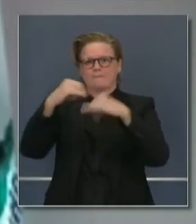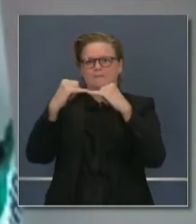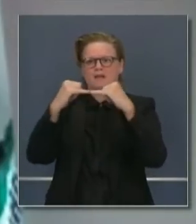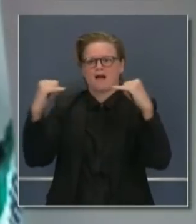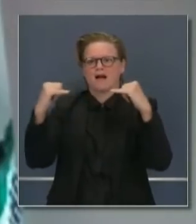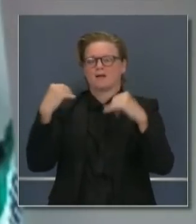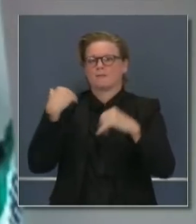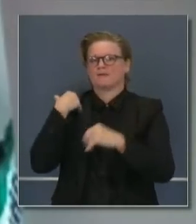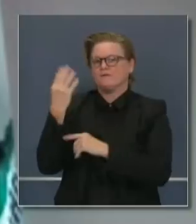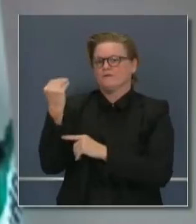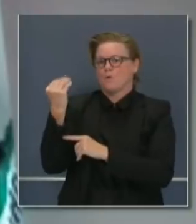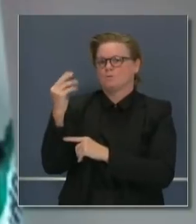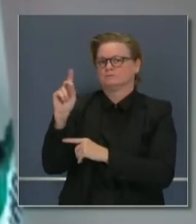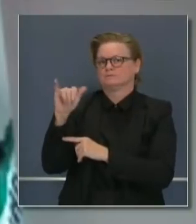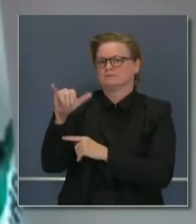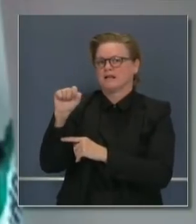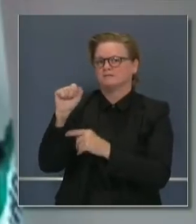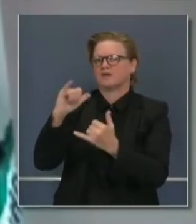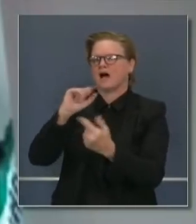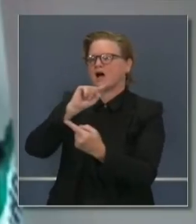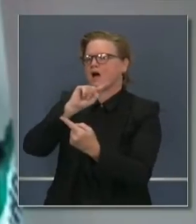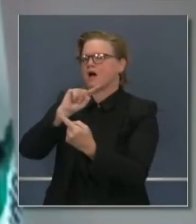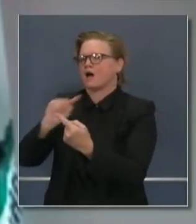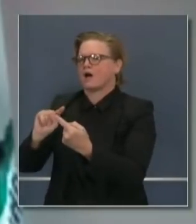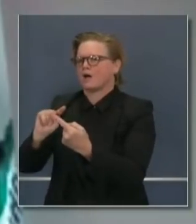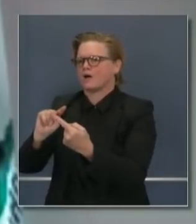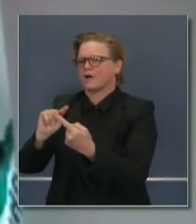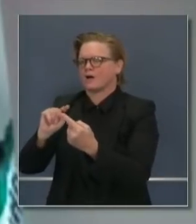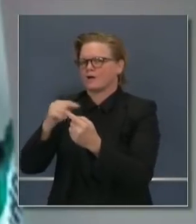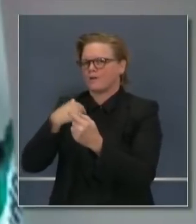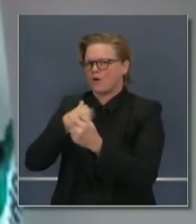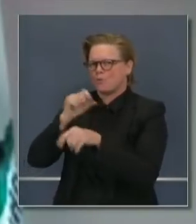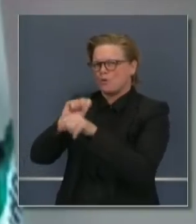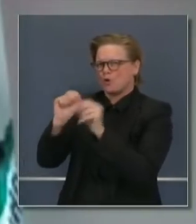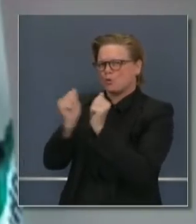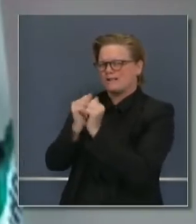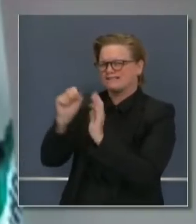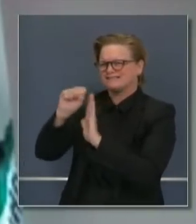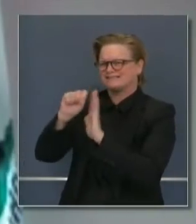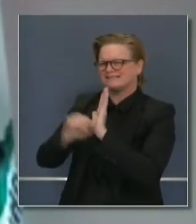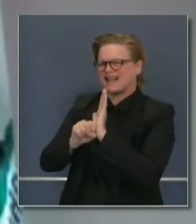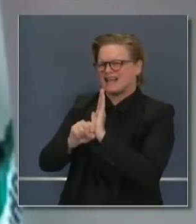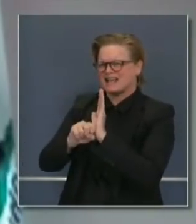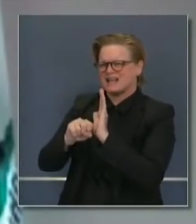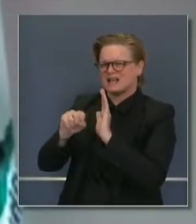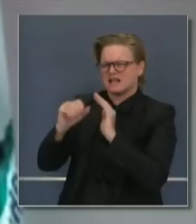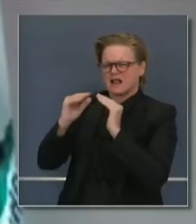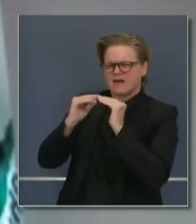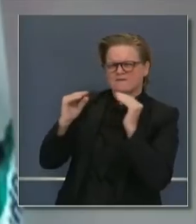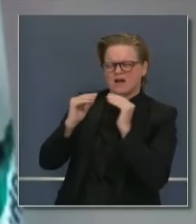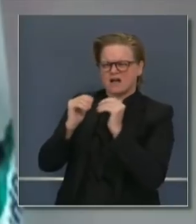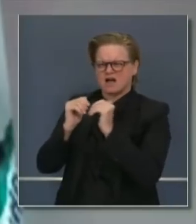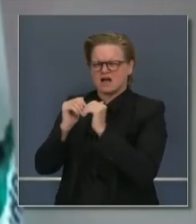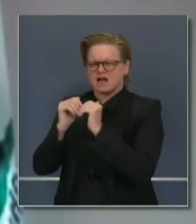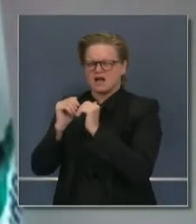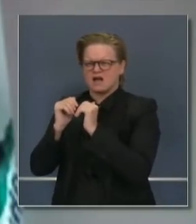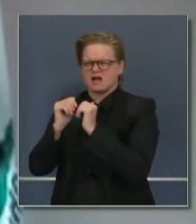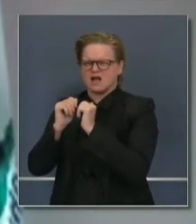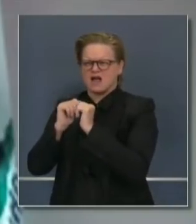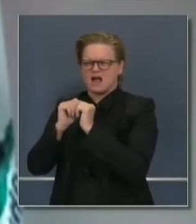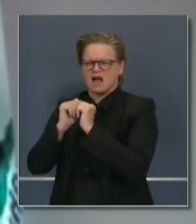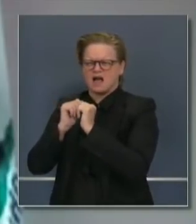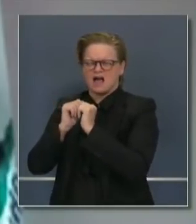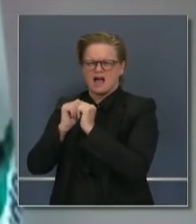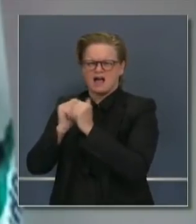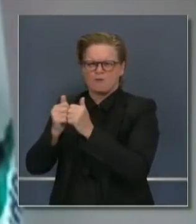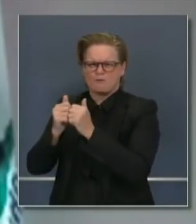We are working at the state level with our county partners to determine exactly how that will be implemented in California, and